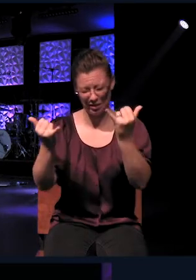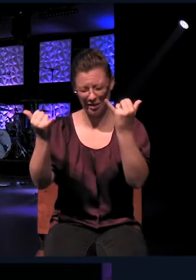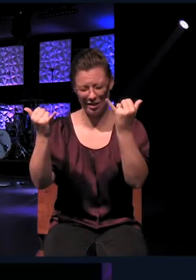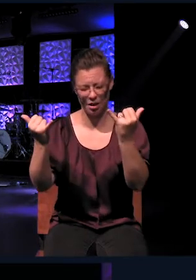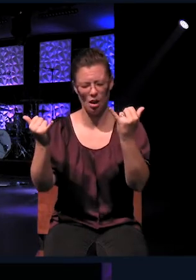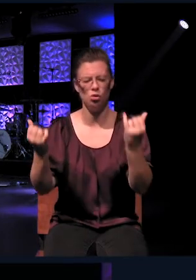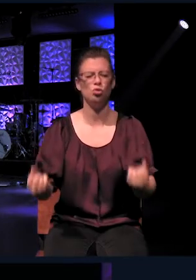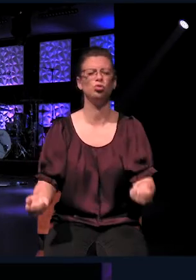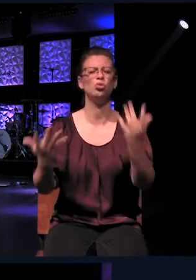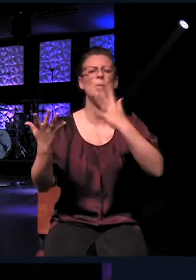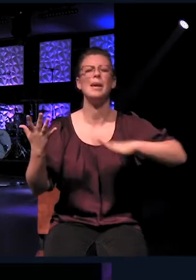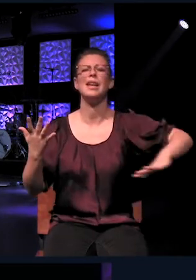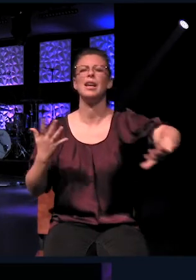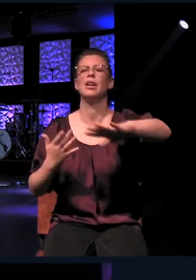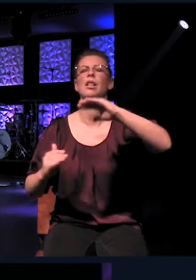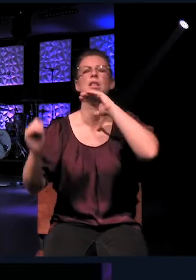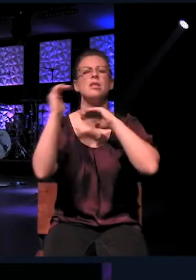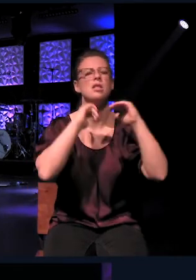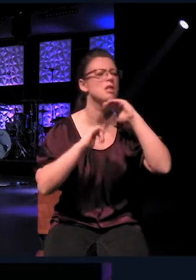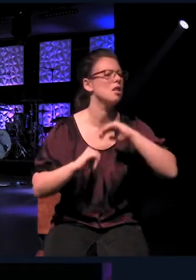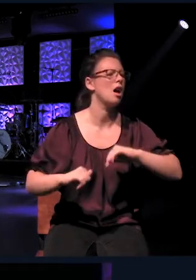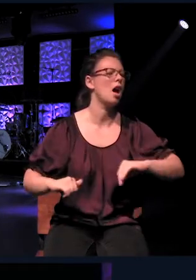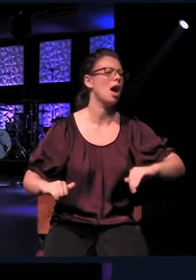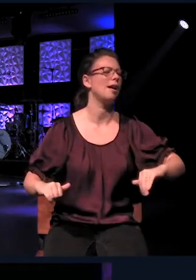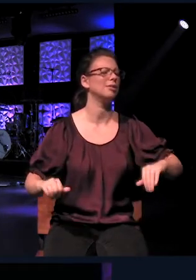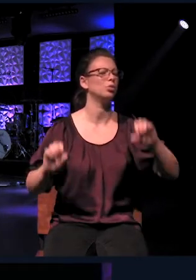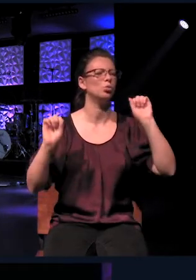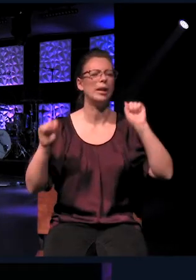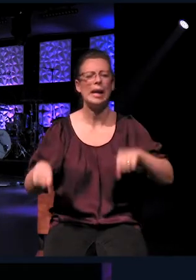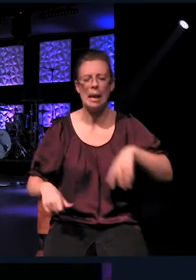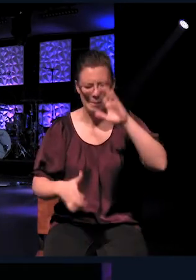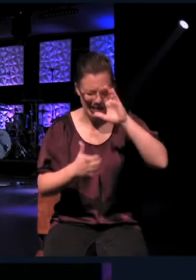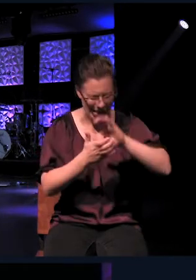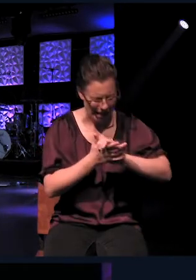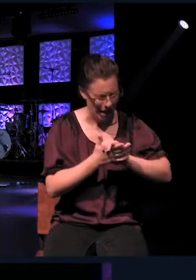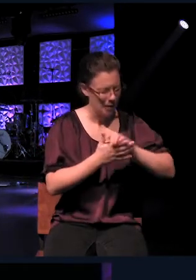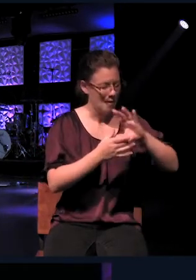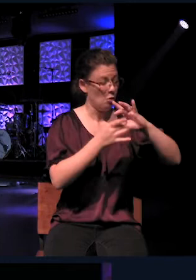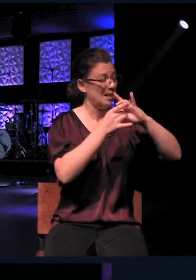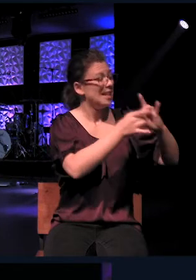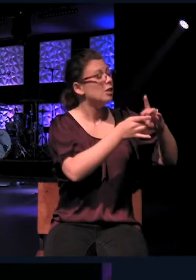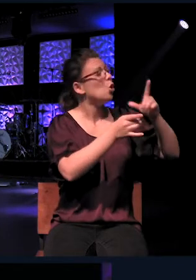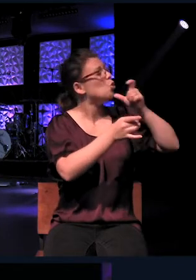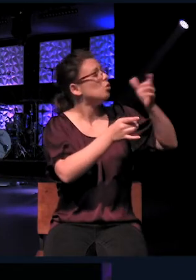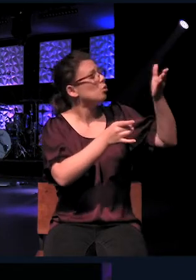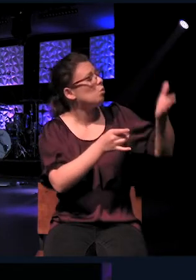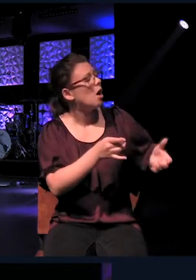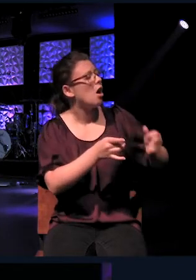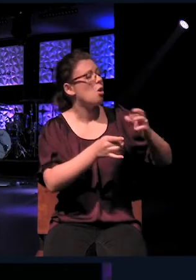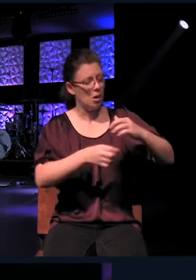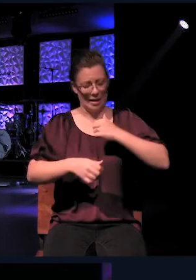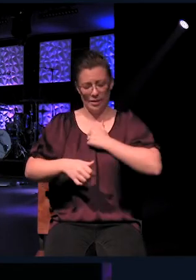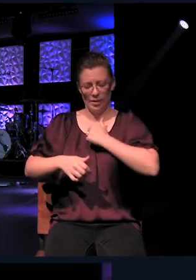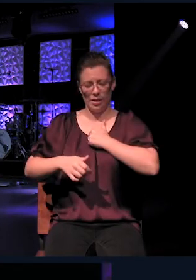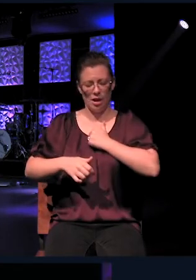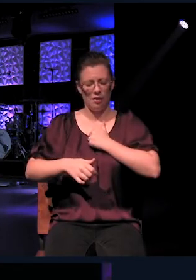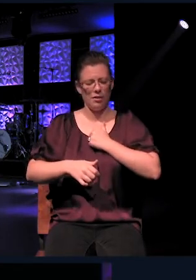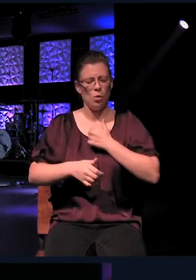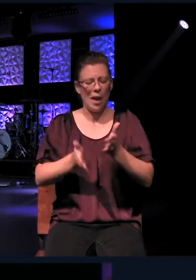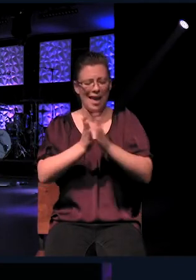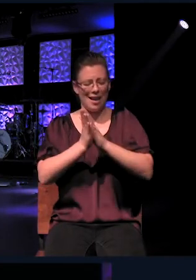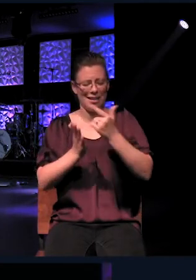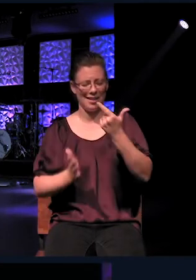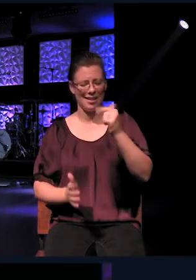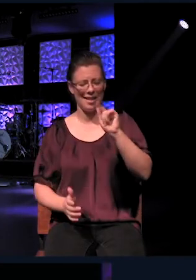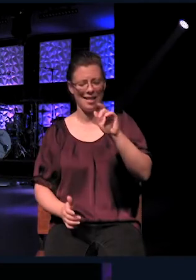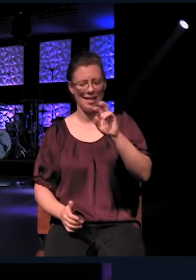there, so many lies that we can believe about ourselves, about you, and so we grasp a hold of this truth in Galatians, and we ask, Lord, that you would speak